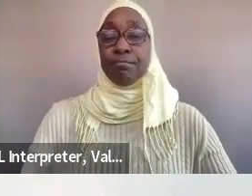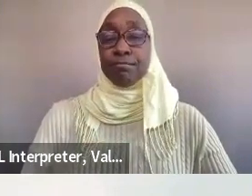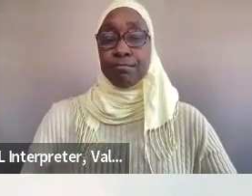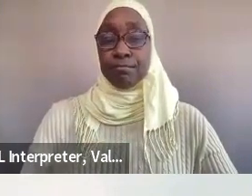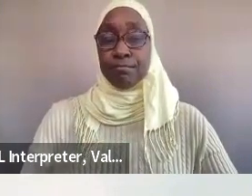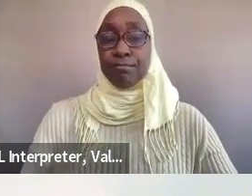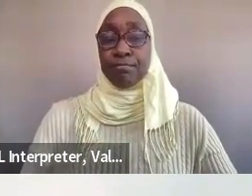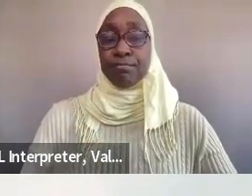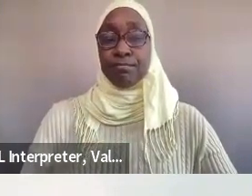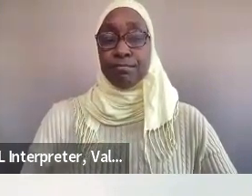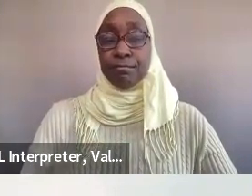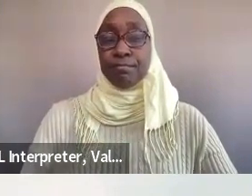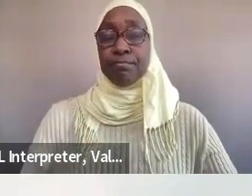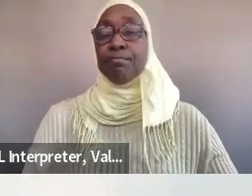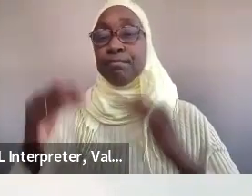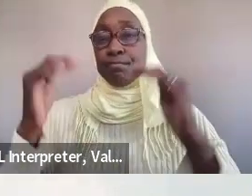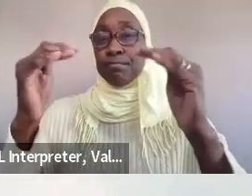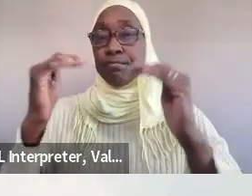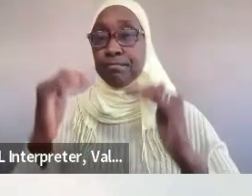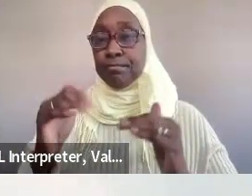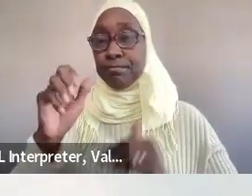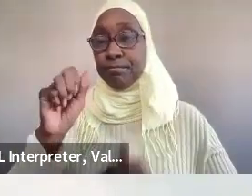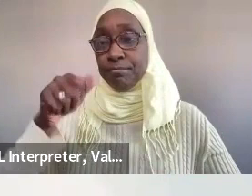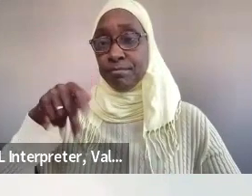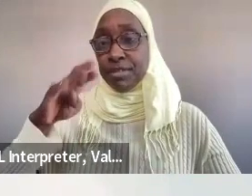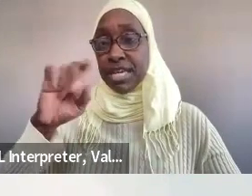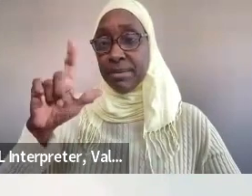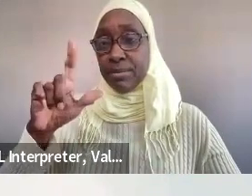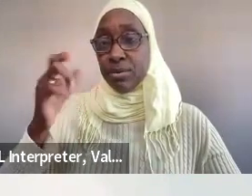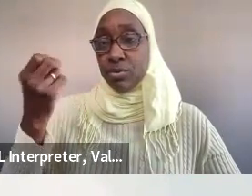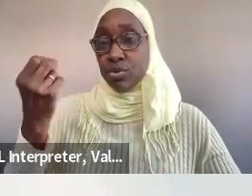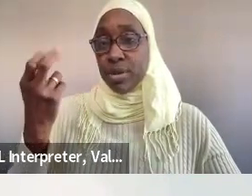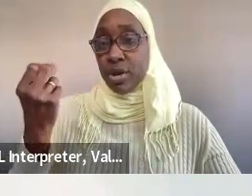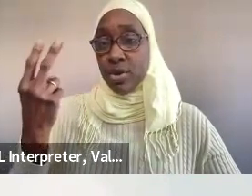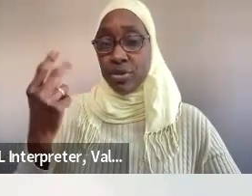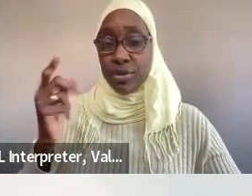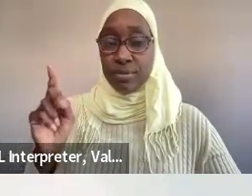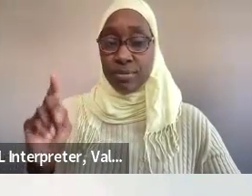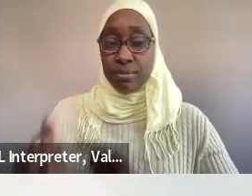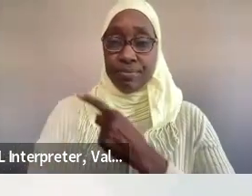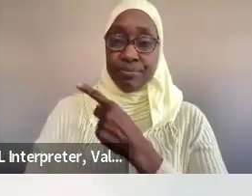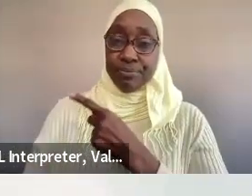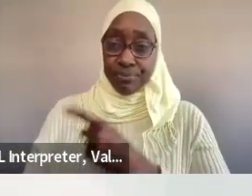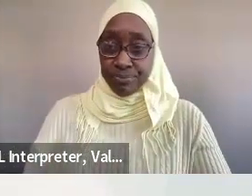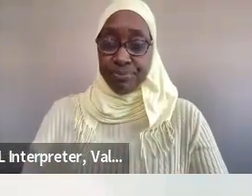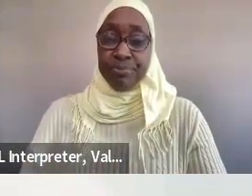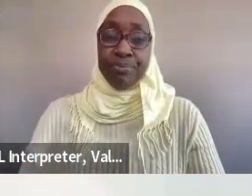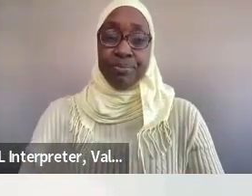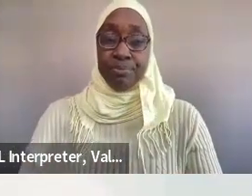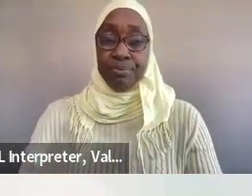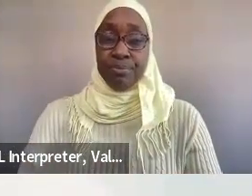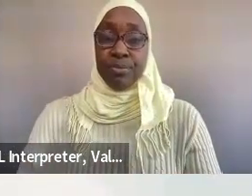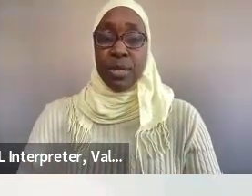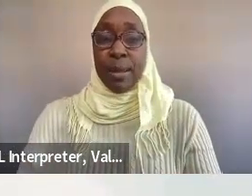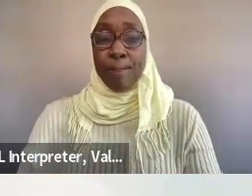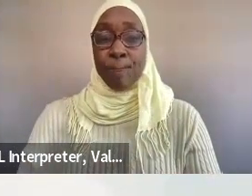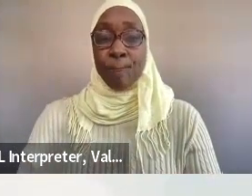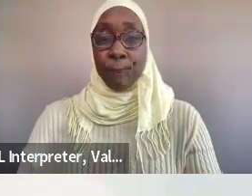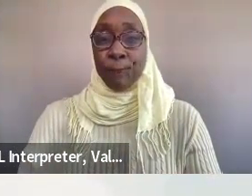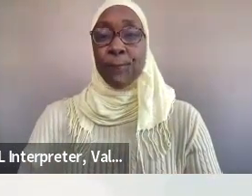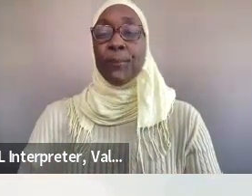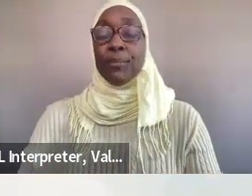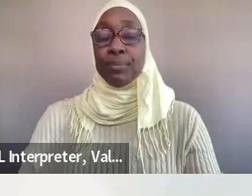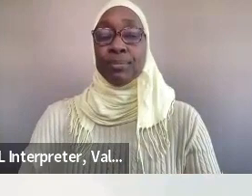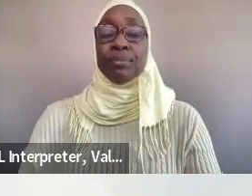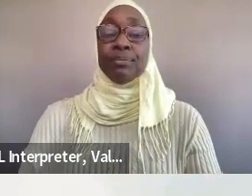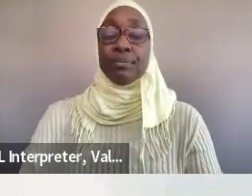awareness. On 12th of April, we'll have Amelia Noor Ashiro, who is a suicide prevention advocate, and she'll